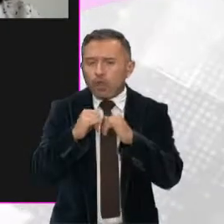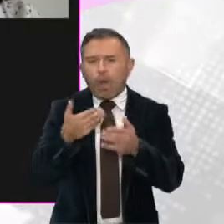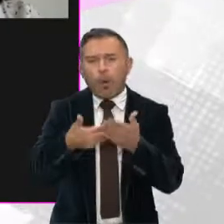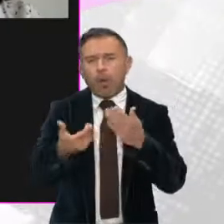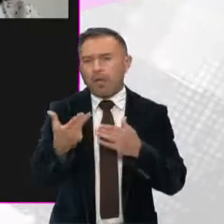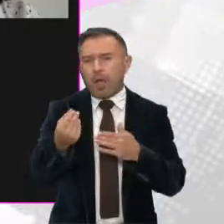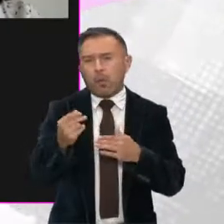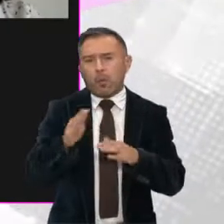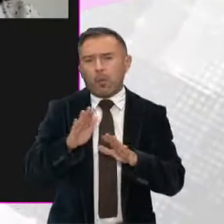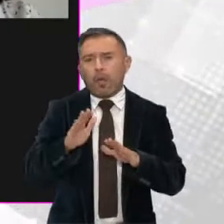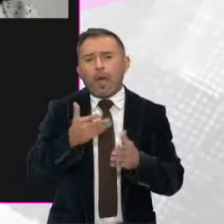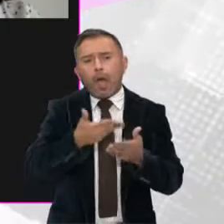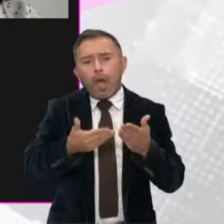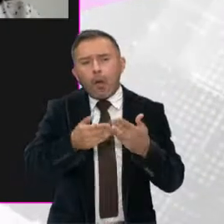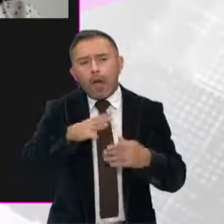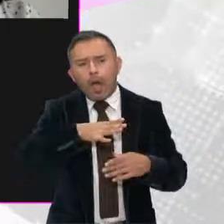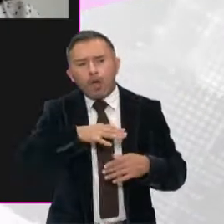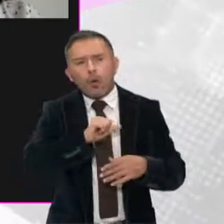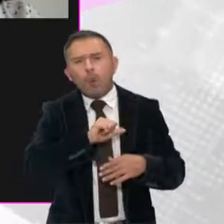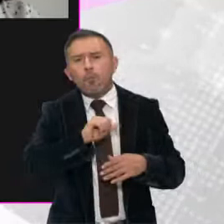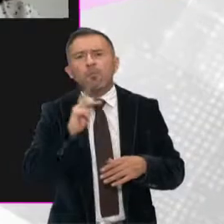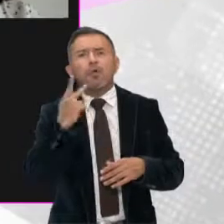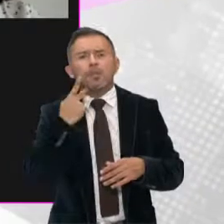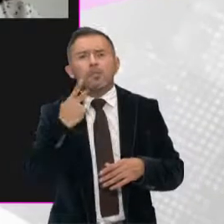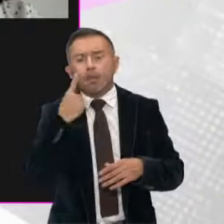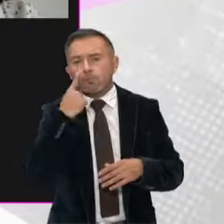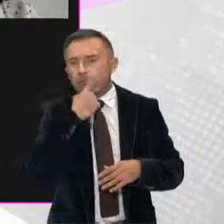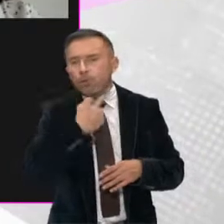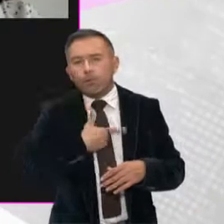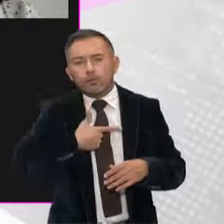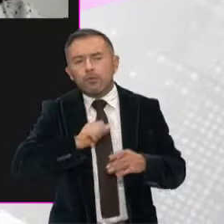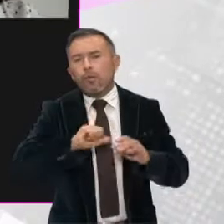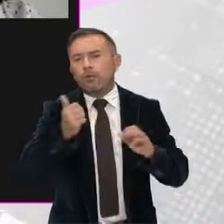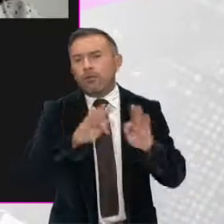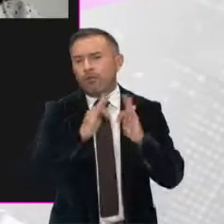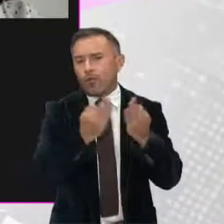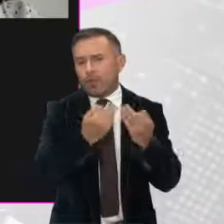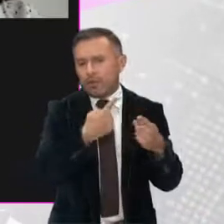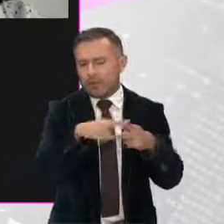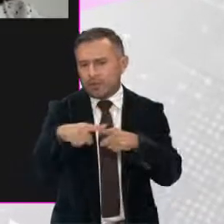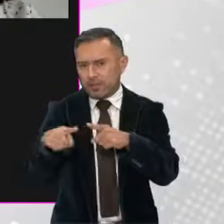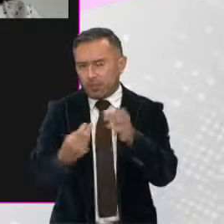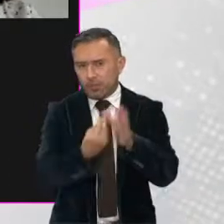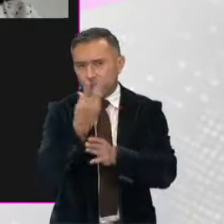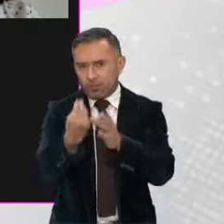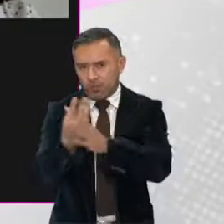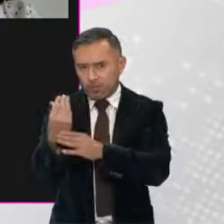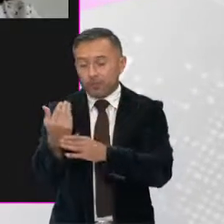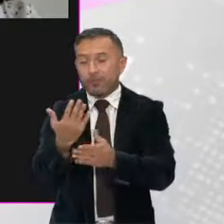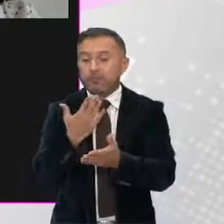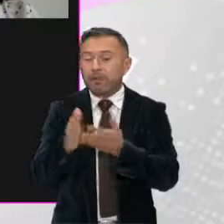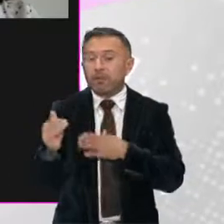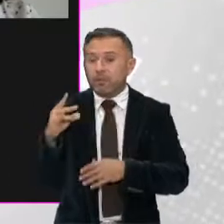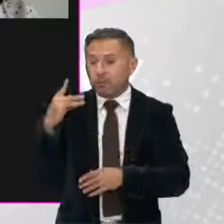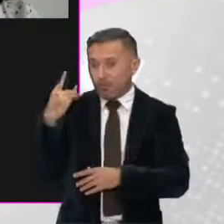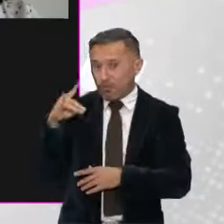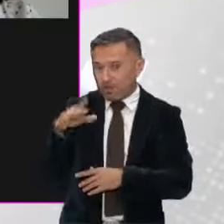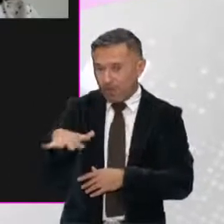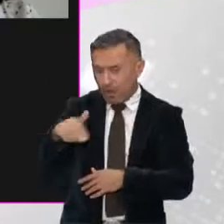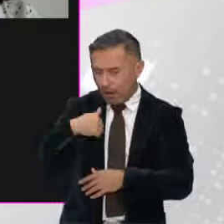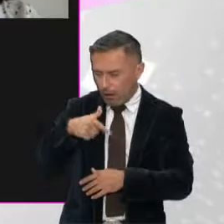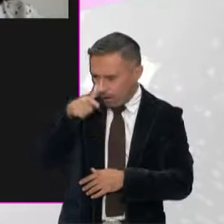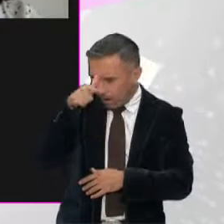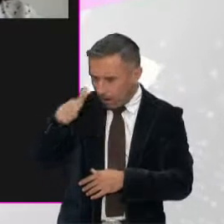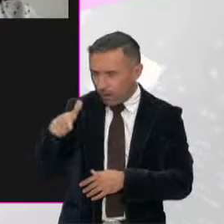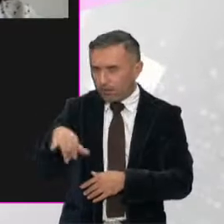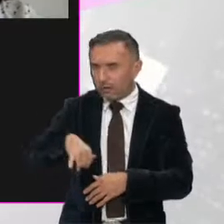of parties are now in the second place. There are other ways of doing politics today. And on the other hand, in the case